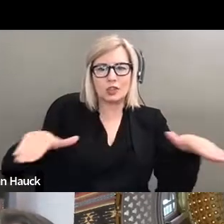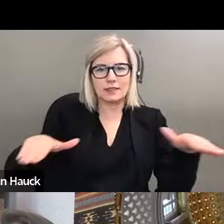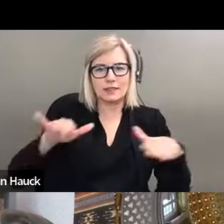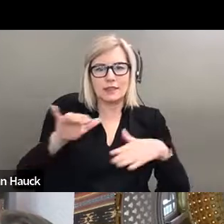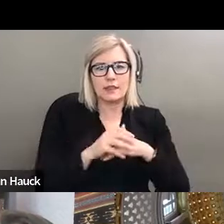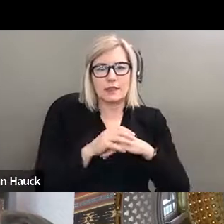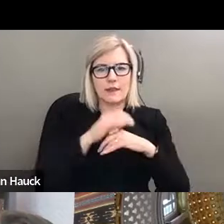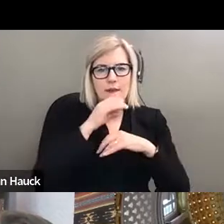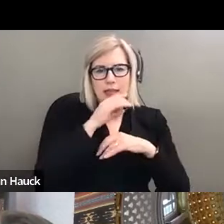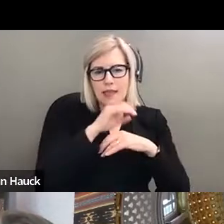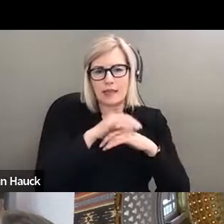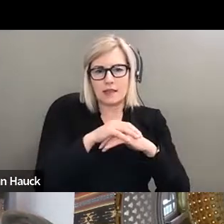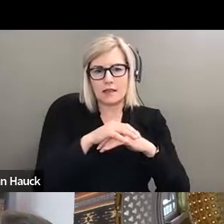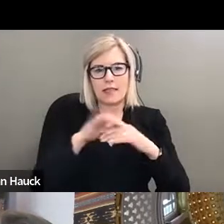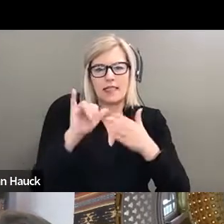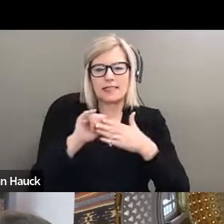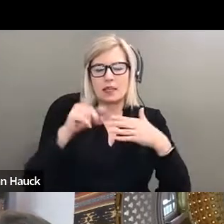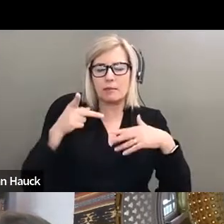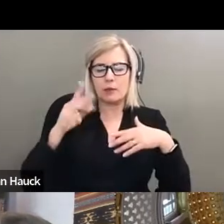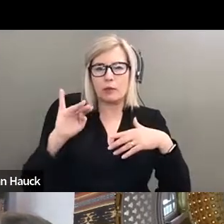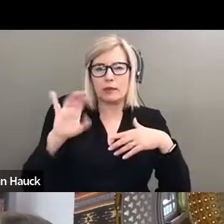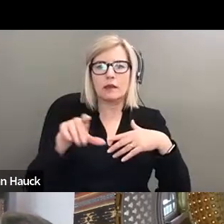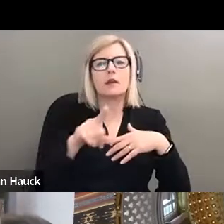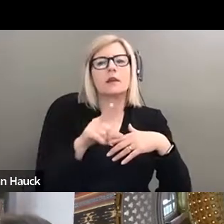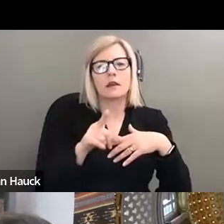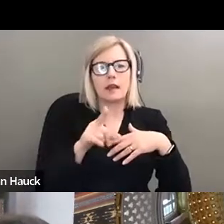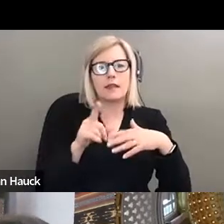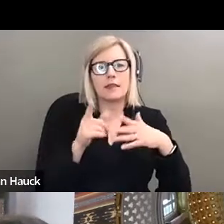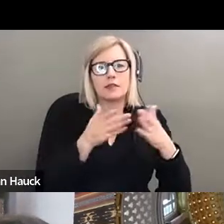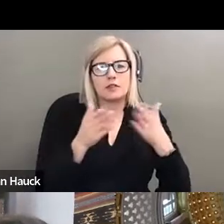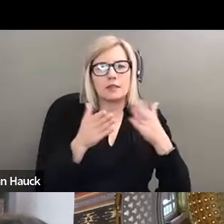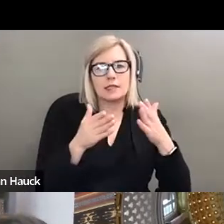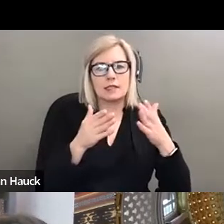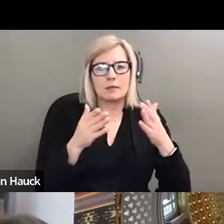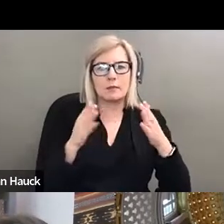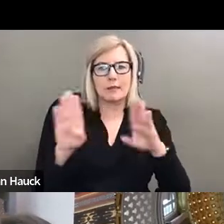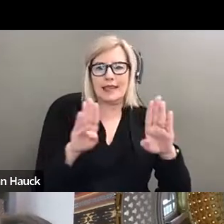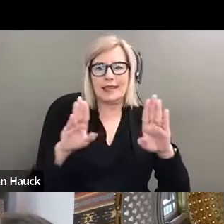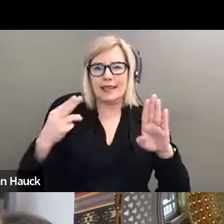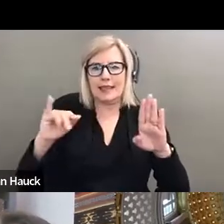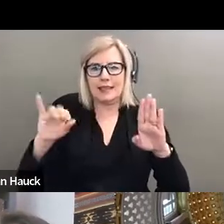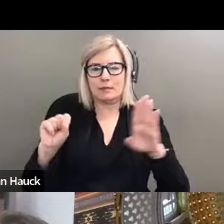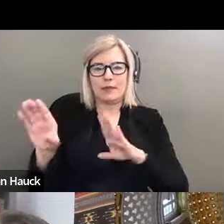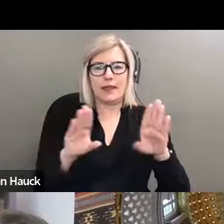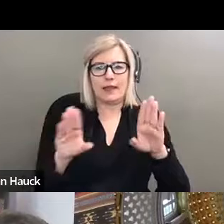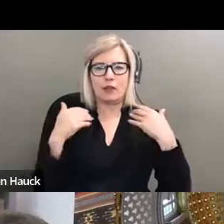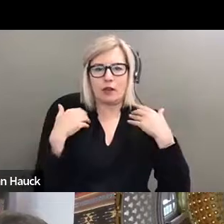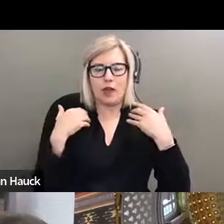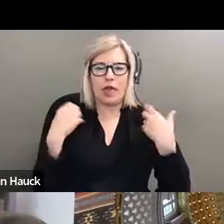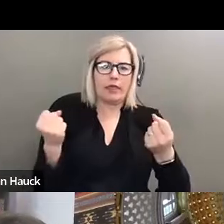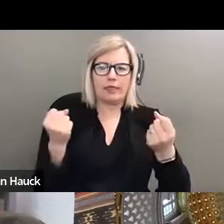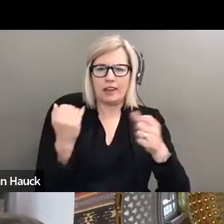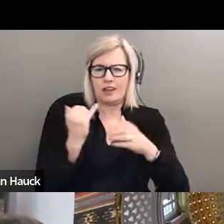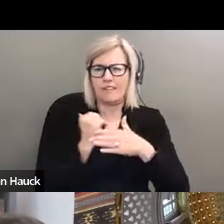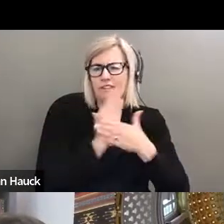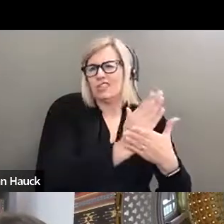PMIC. And the service is behavioral health intervention services. So that's the BHIS there. I know there's